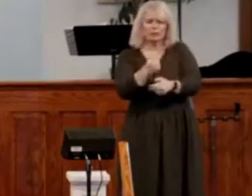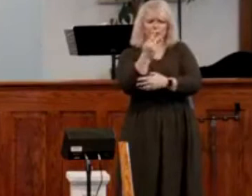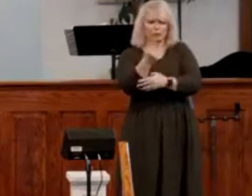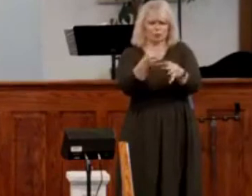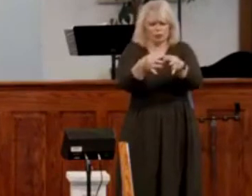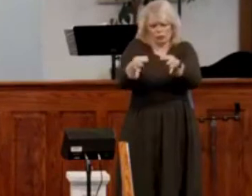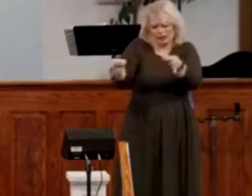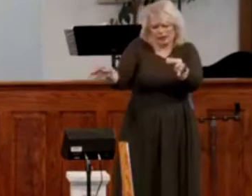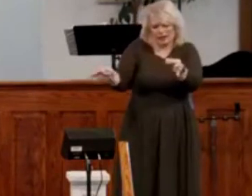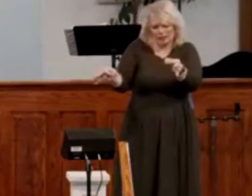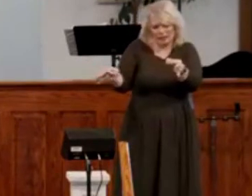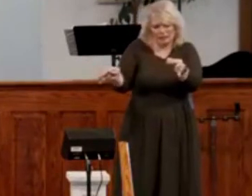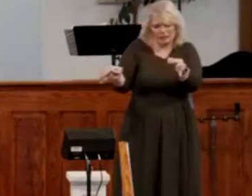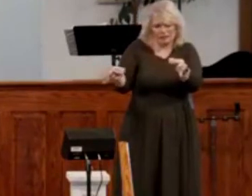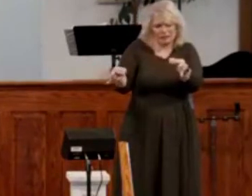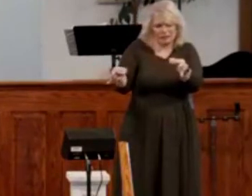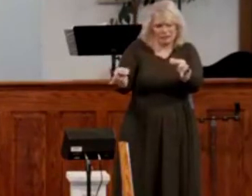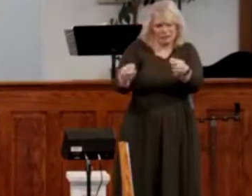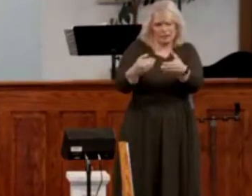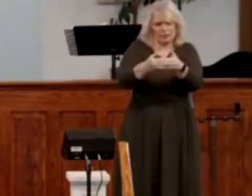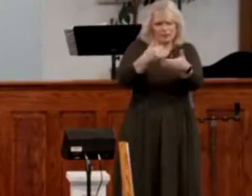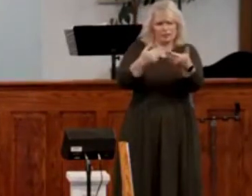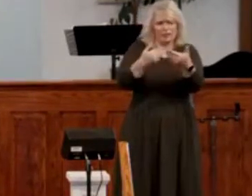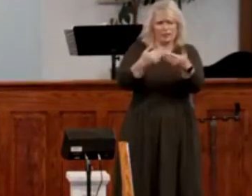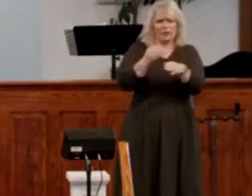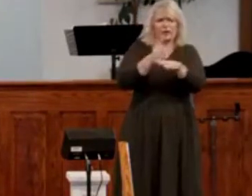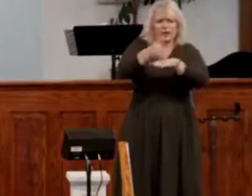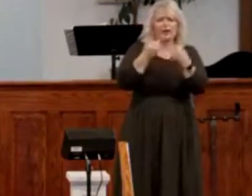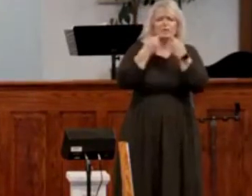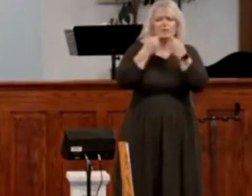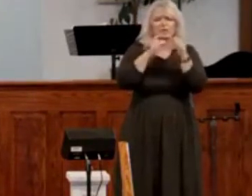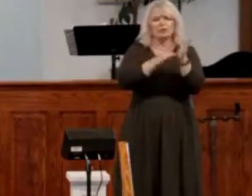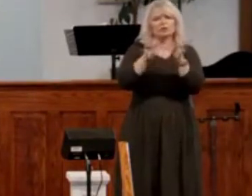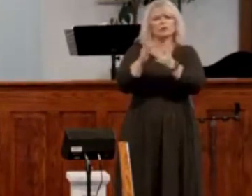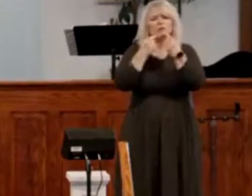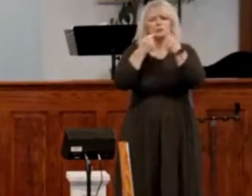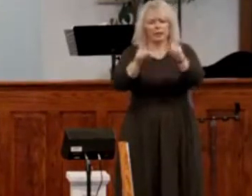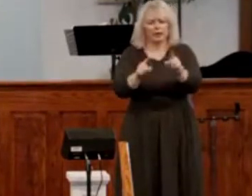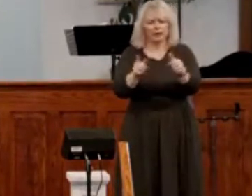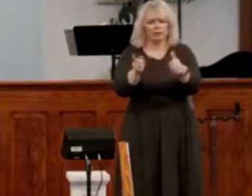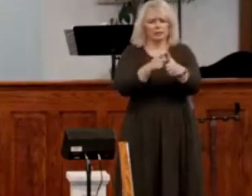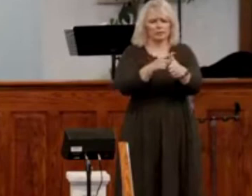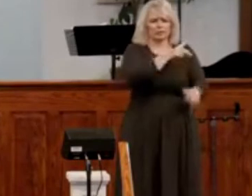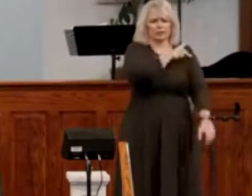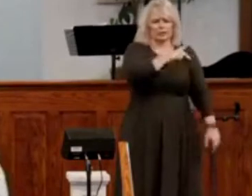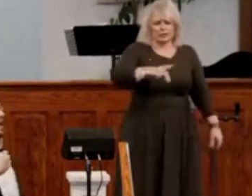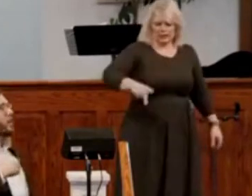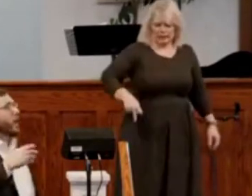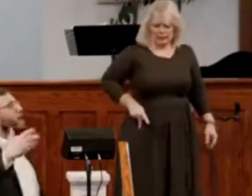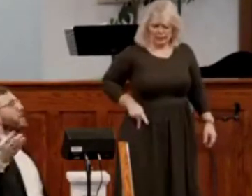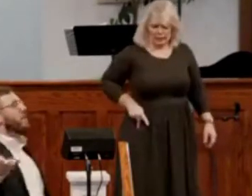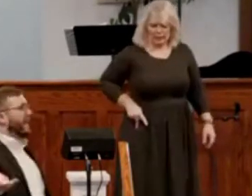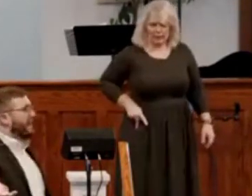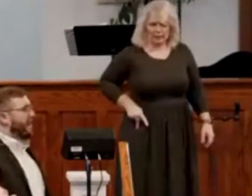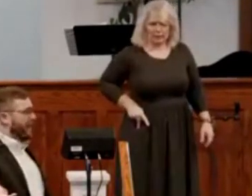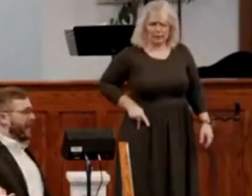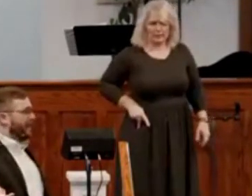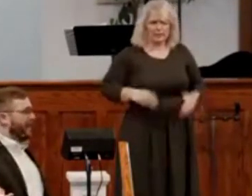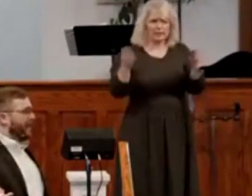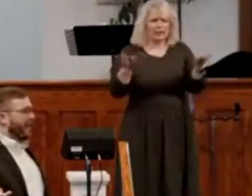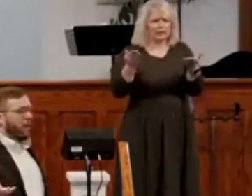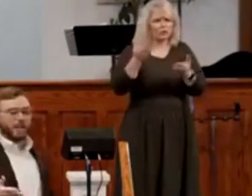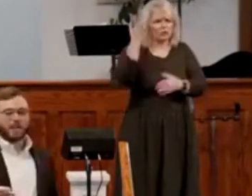that sandwich Jesus' command. And the first statement is the king's credentials. The king's credentials. He says, here's why you should believe